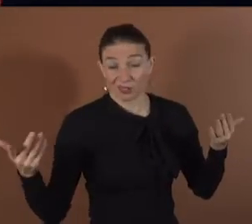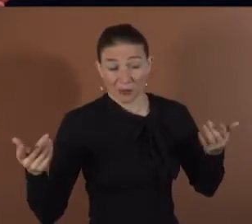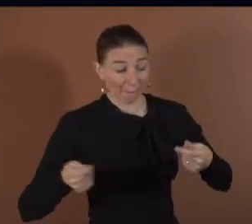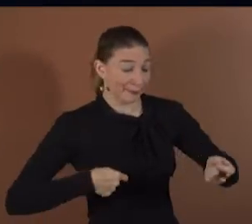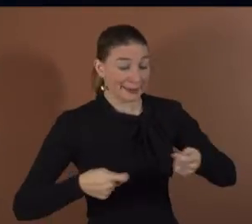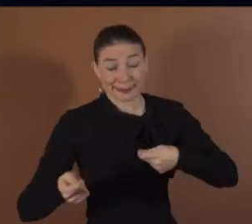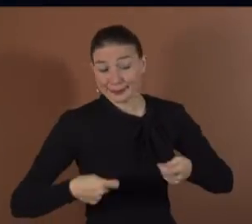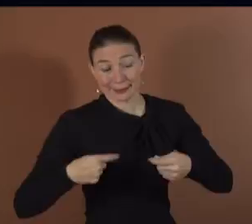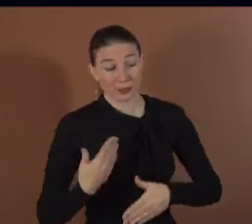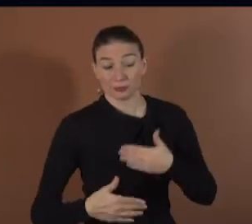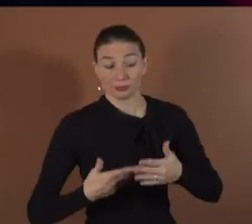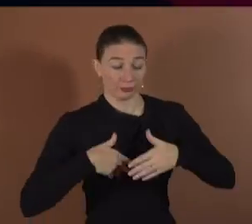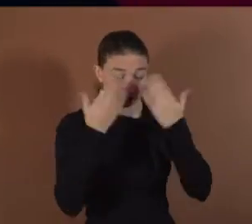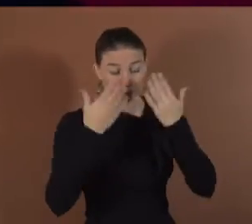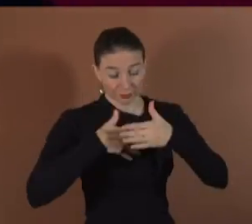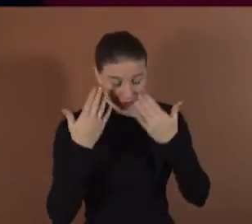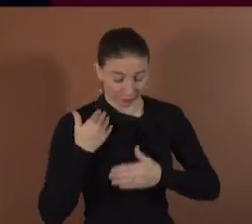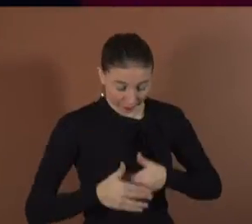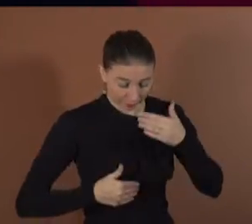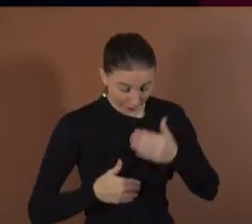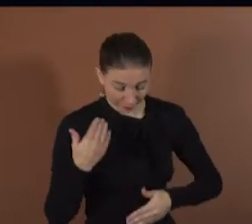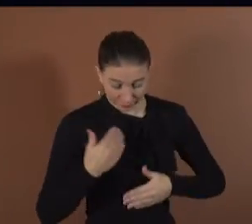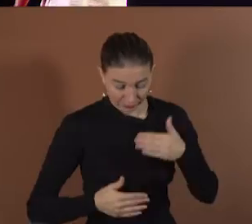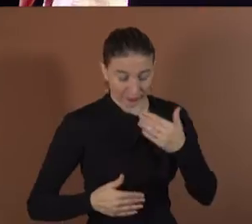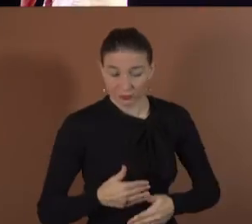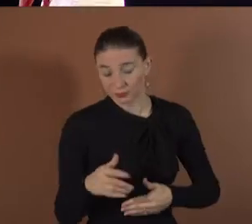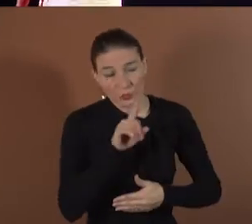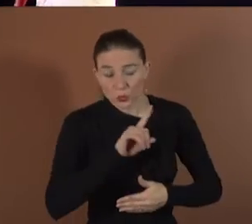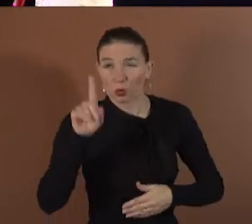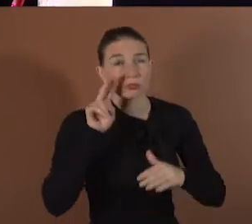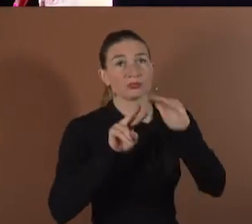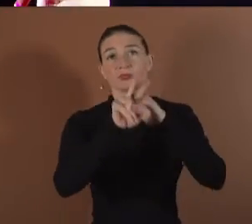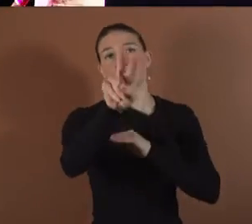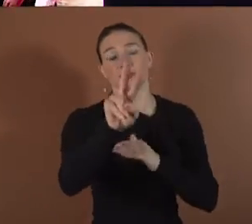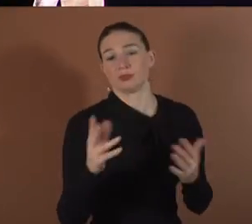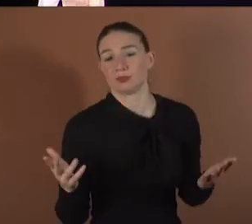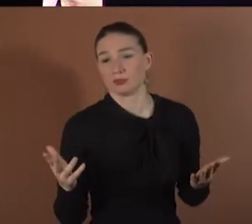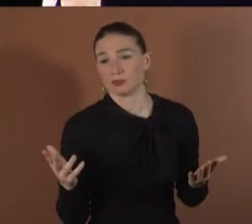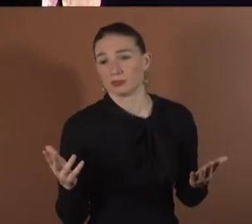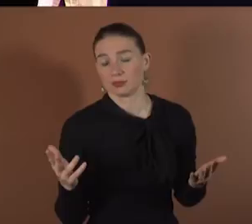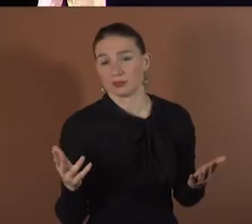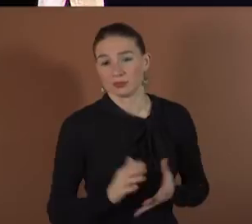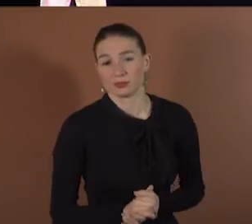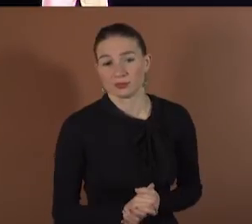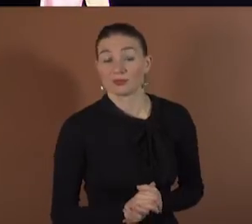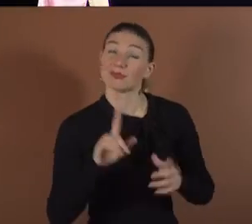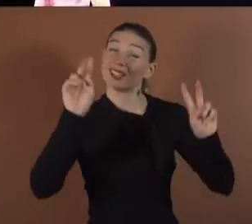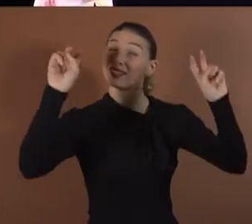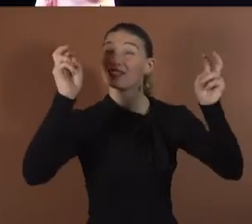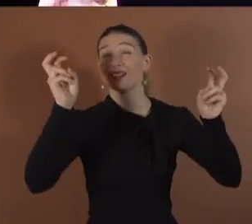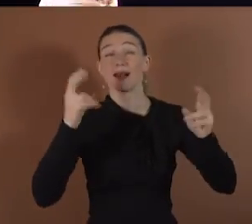is that business as usual is not an option for us anymore. So when we look at where we are